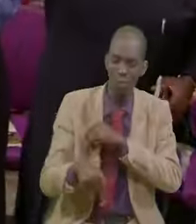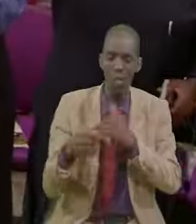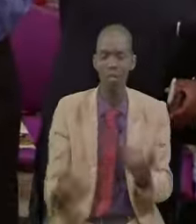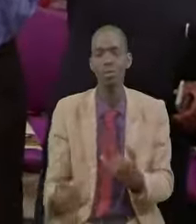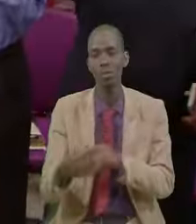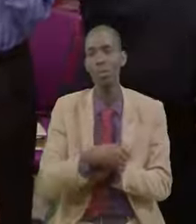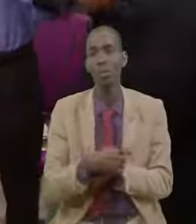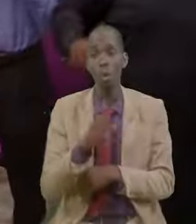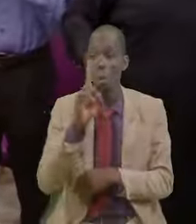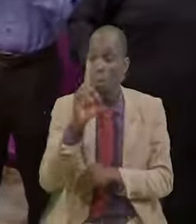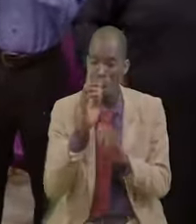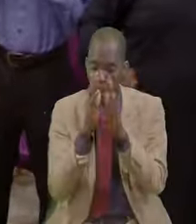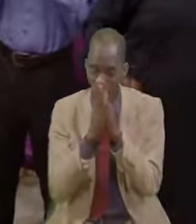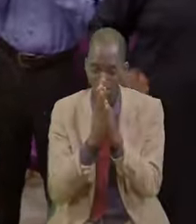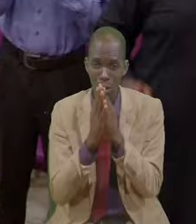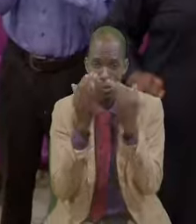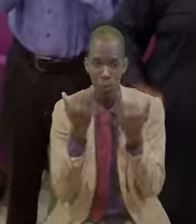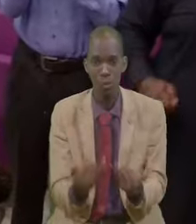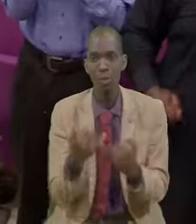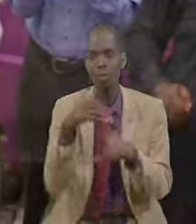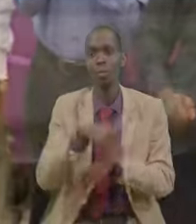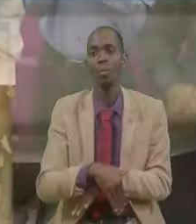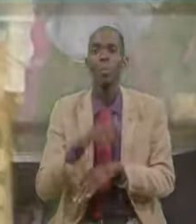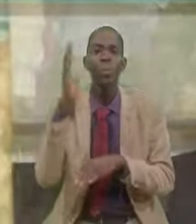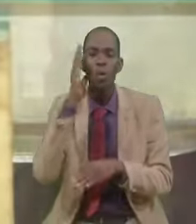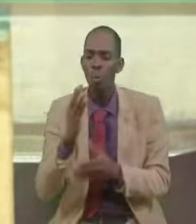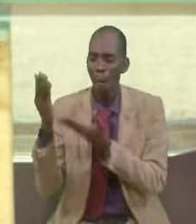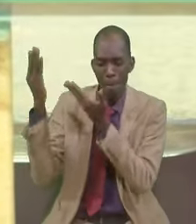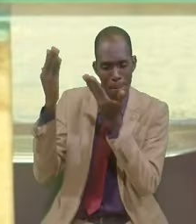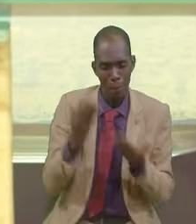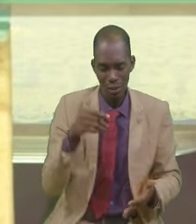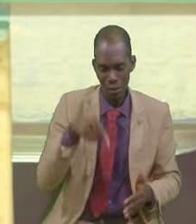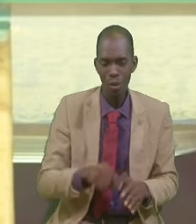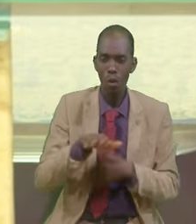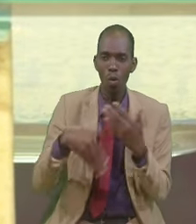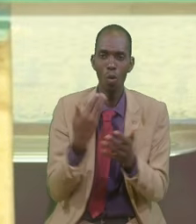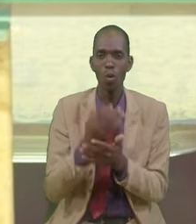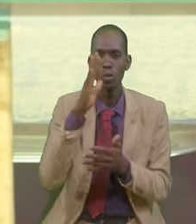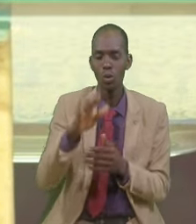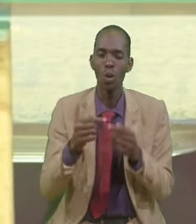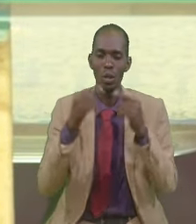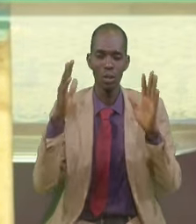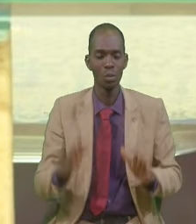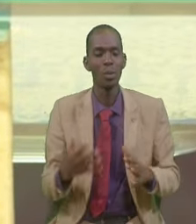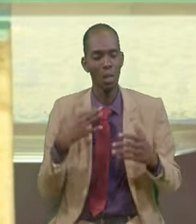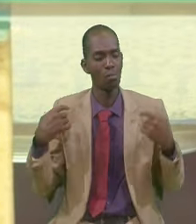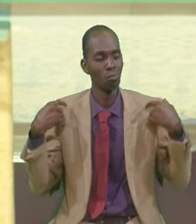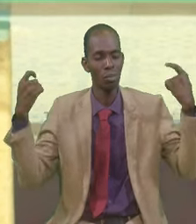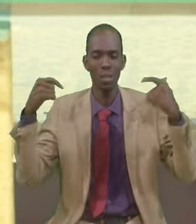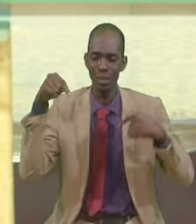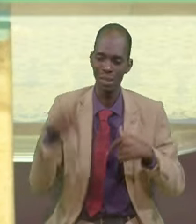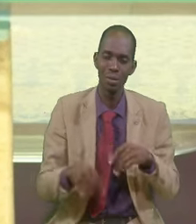One prayer tonight will bring those giants down. Rise up and move.